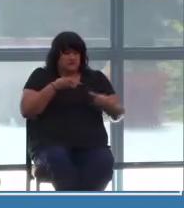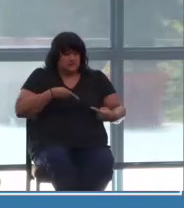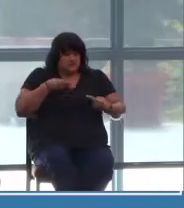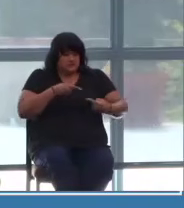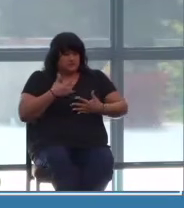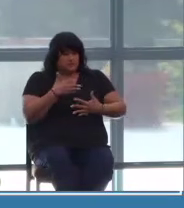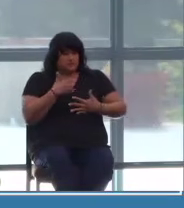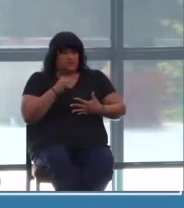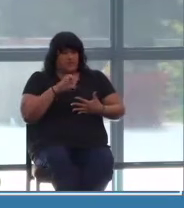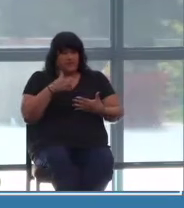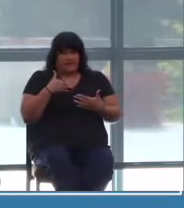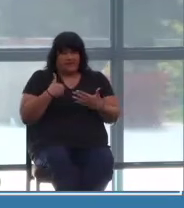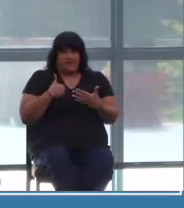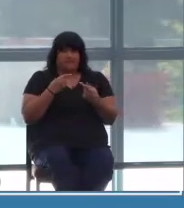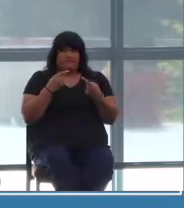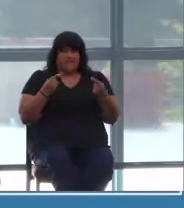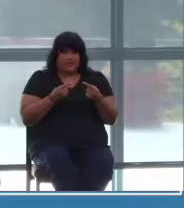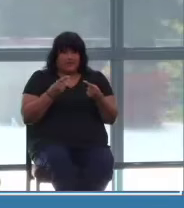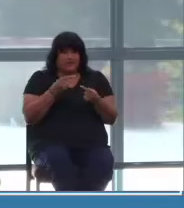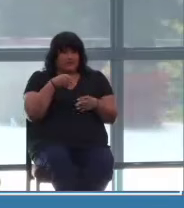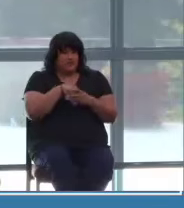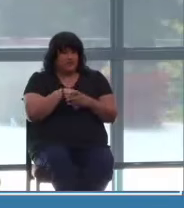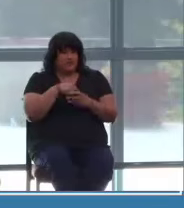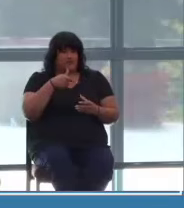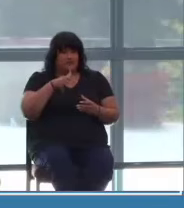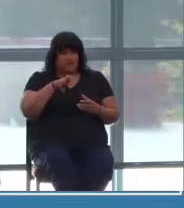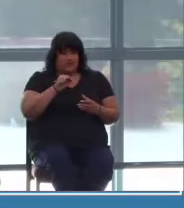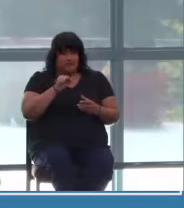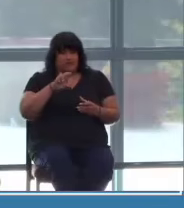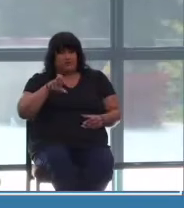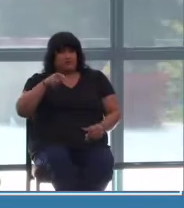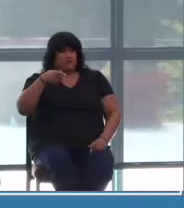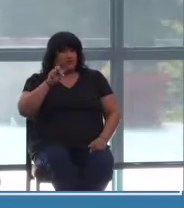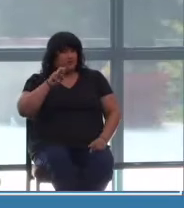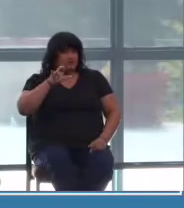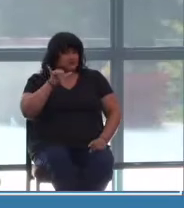on breathing, where it could be a scar in the pleura or active pleurisy.